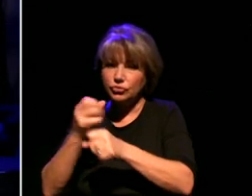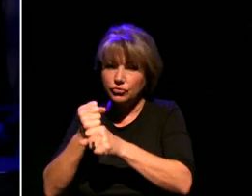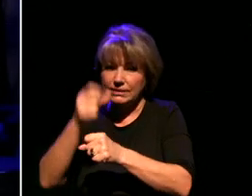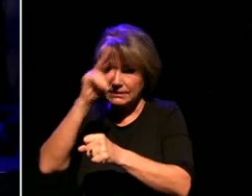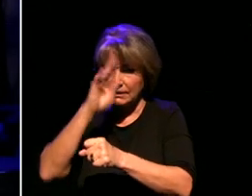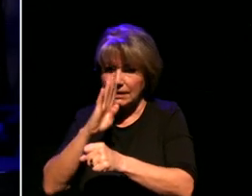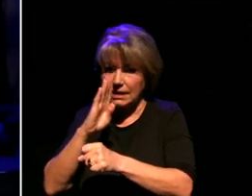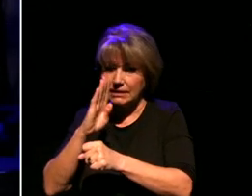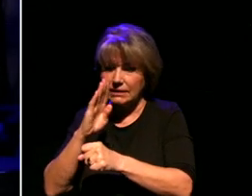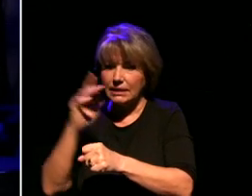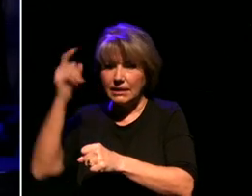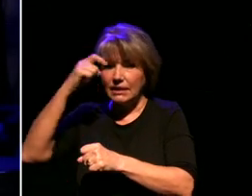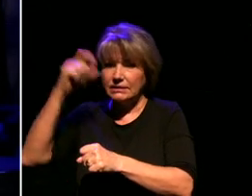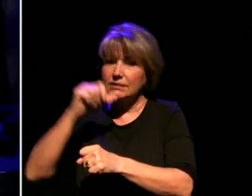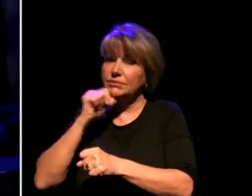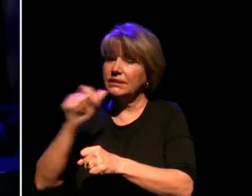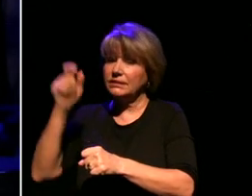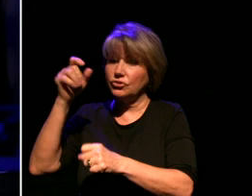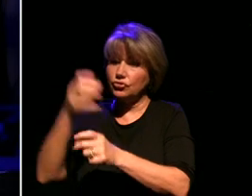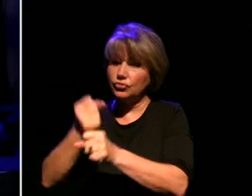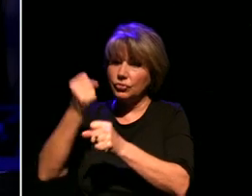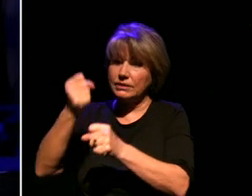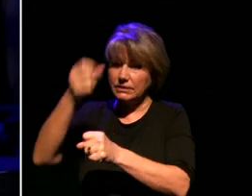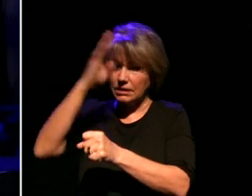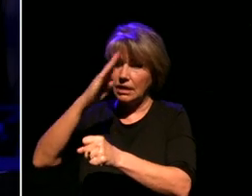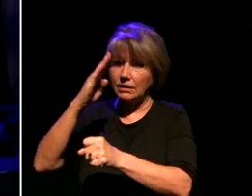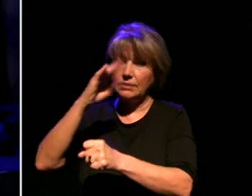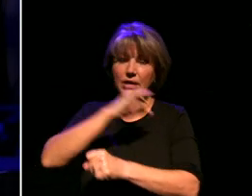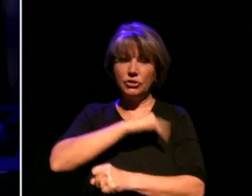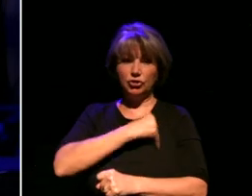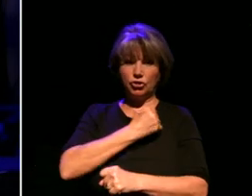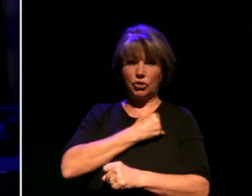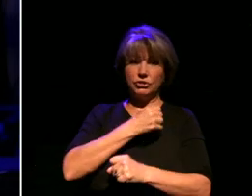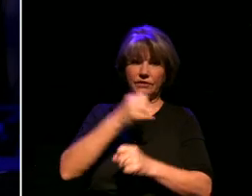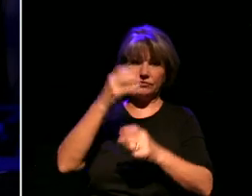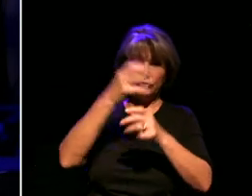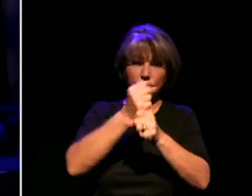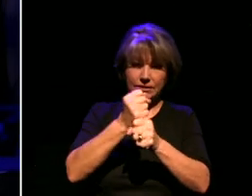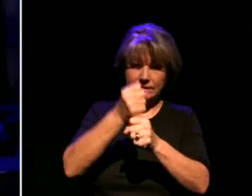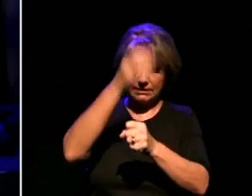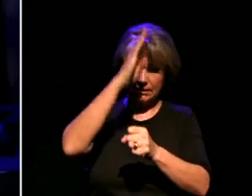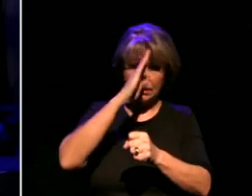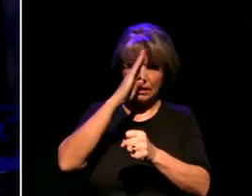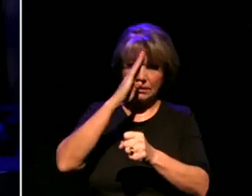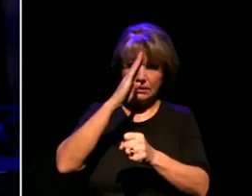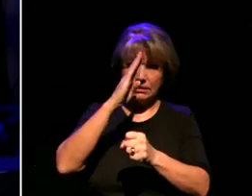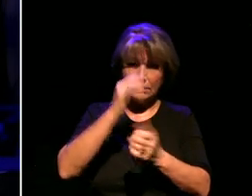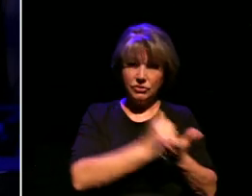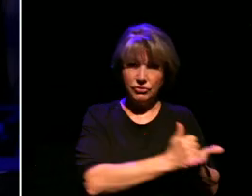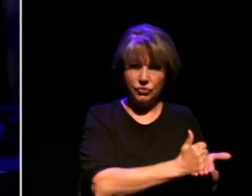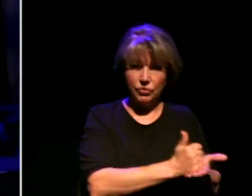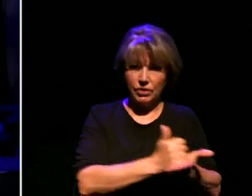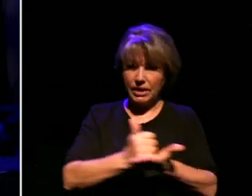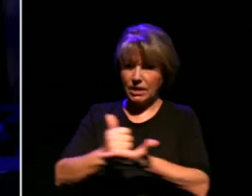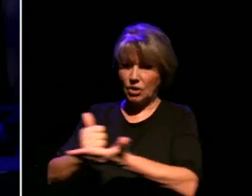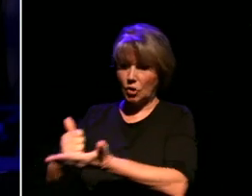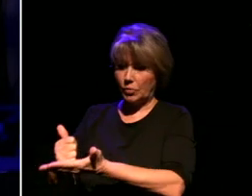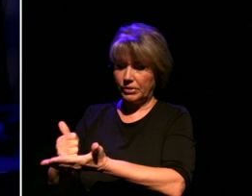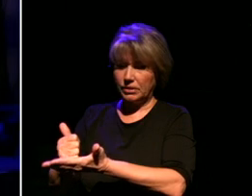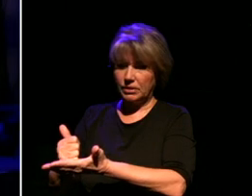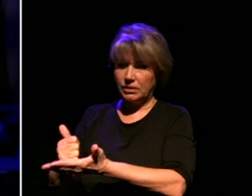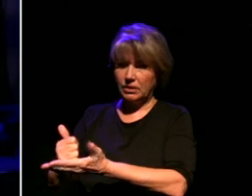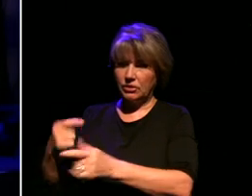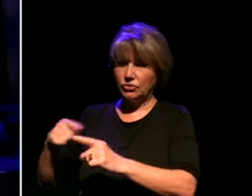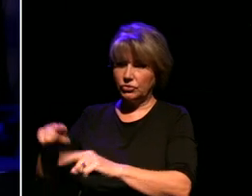Again, Egypt did not trust God. Joseph did. God was with Joseph in prison. He was with him during prosperity. And that's